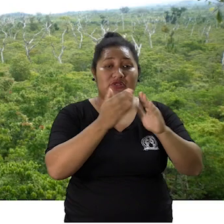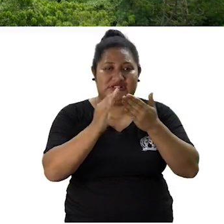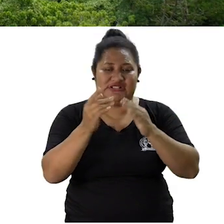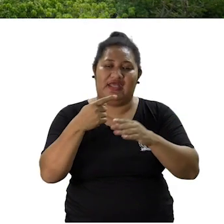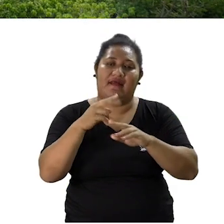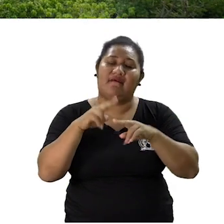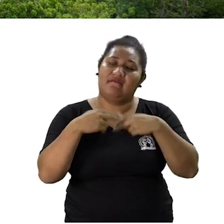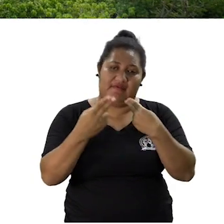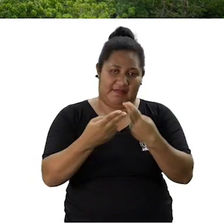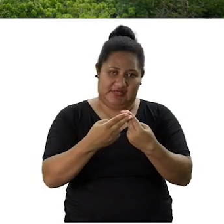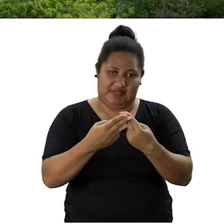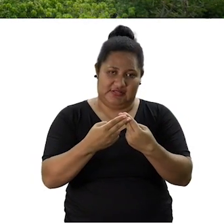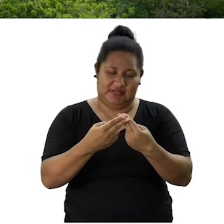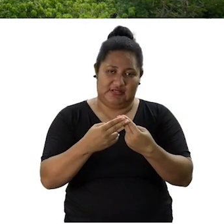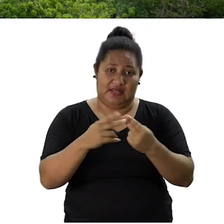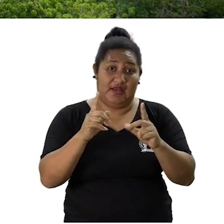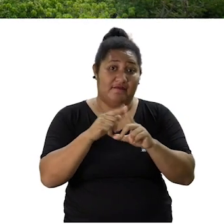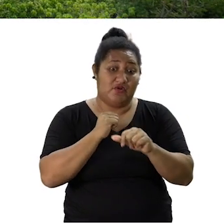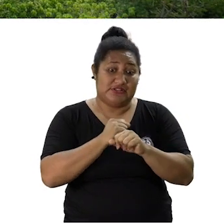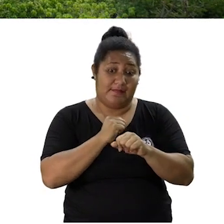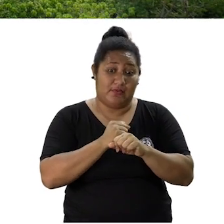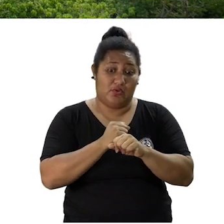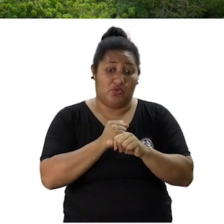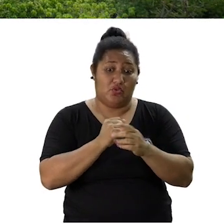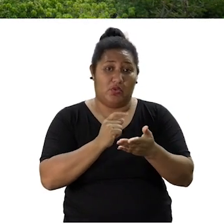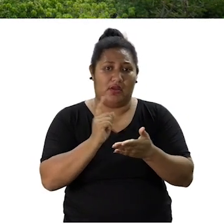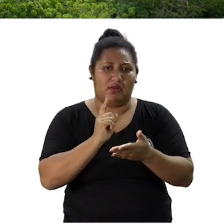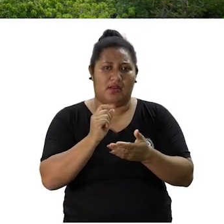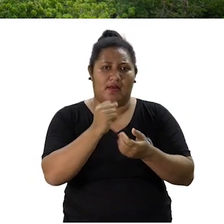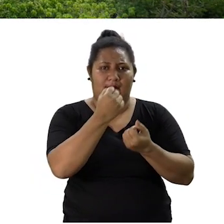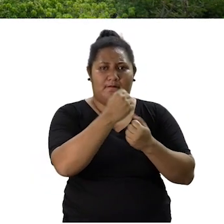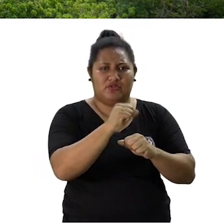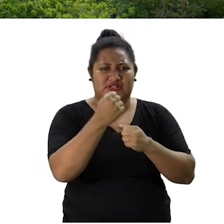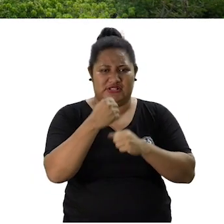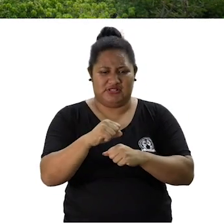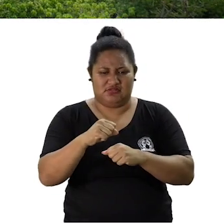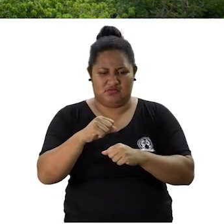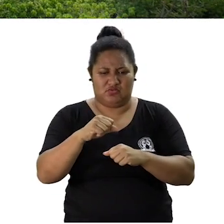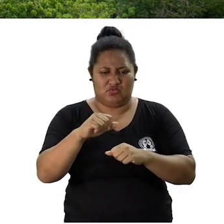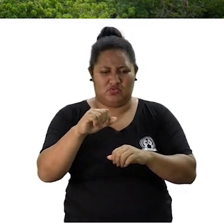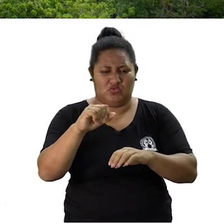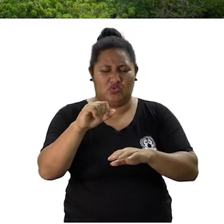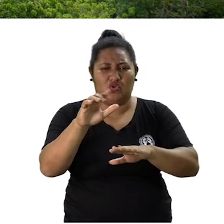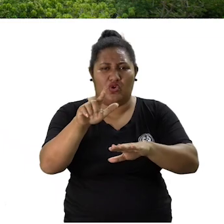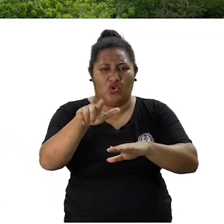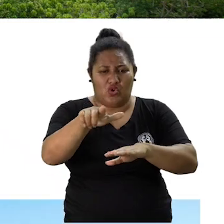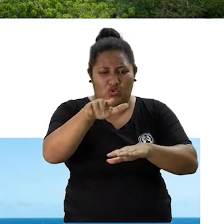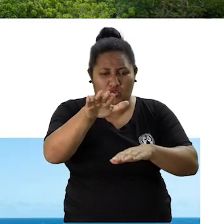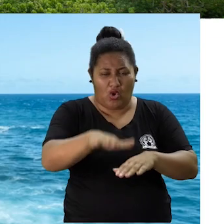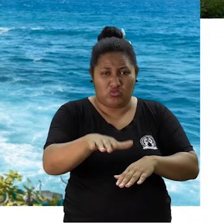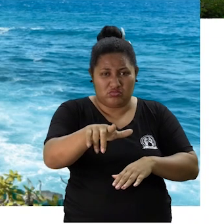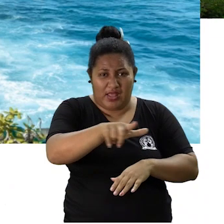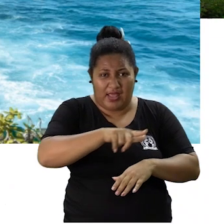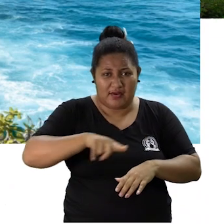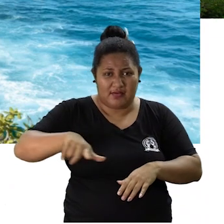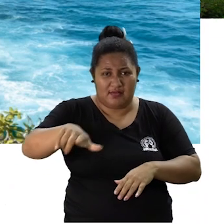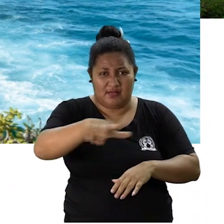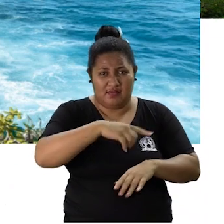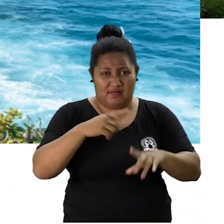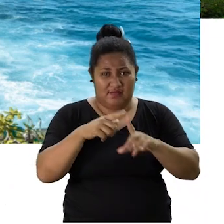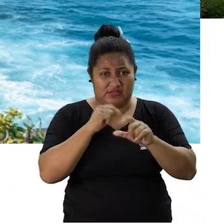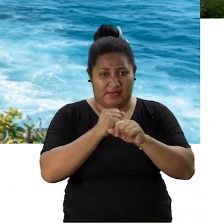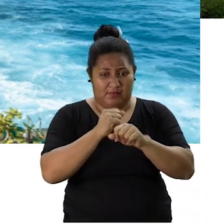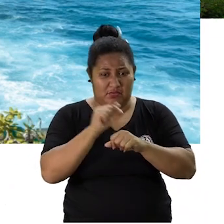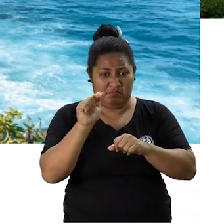also. Pela le protected coastal lowland forests. Like this one. This